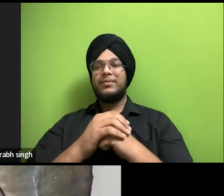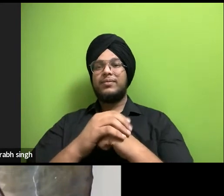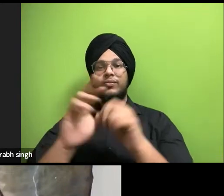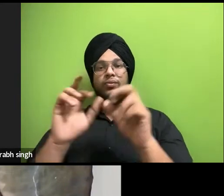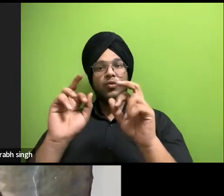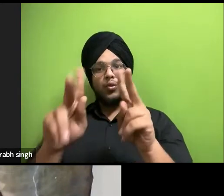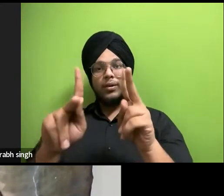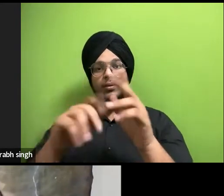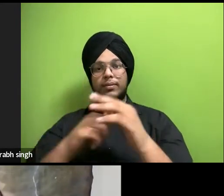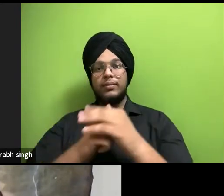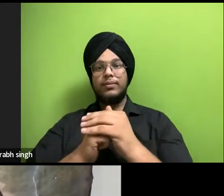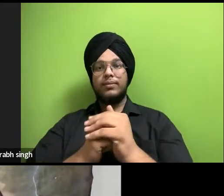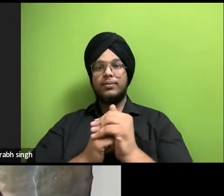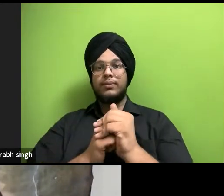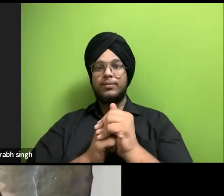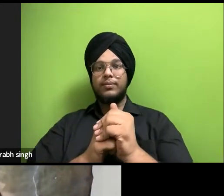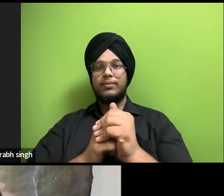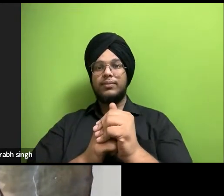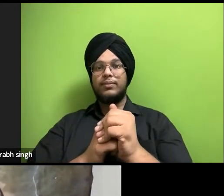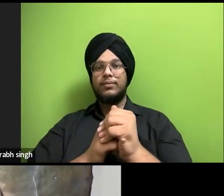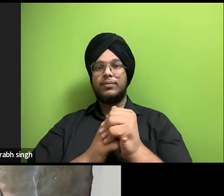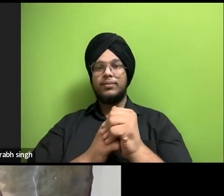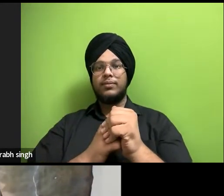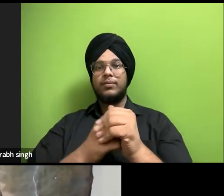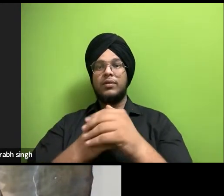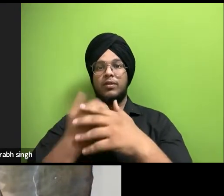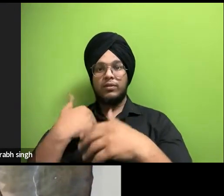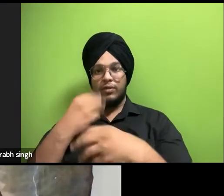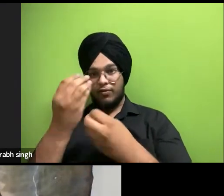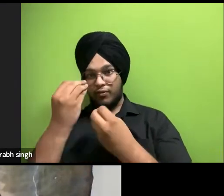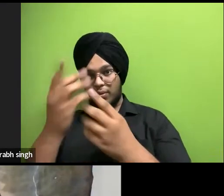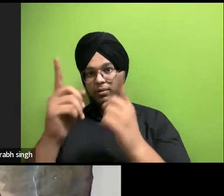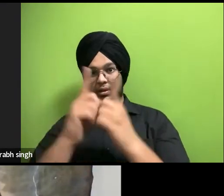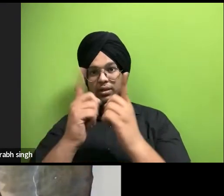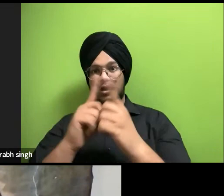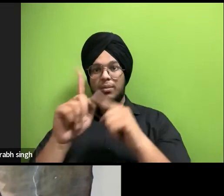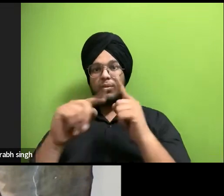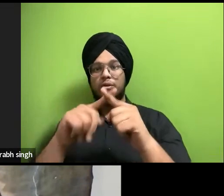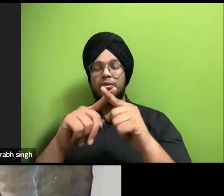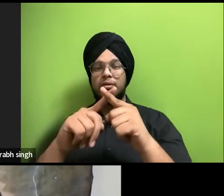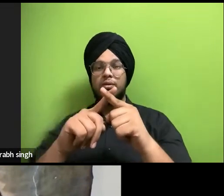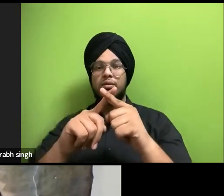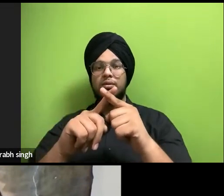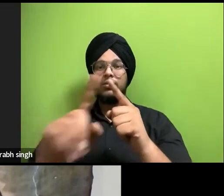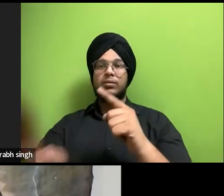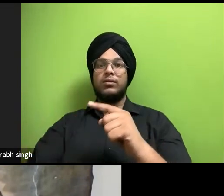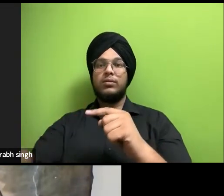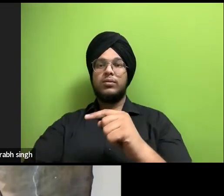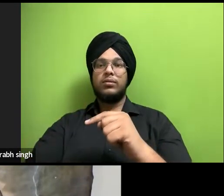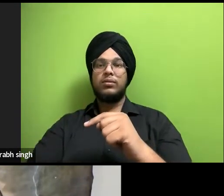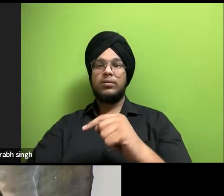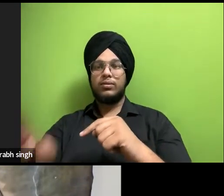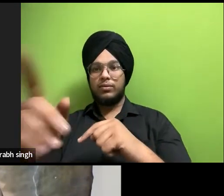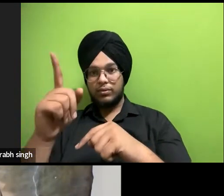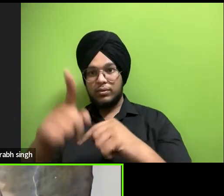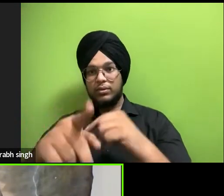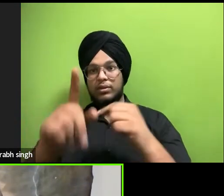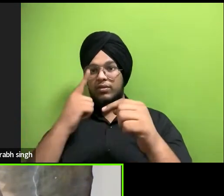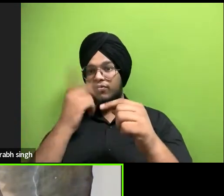Okay. Well, Suhanya, I just wanted you to tell us a little about yourself. I mean, you are Sri Lankan.